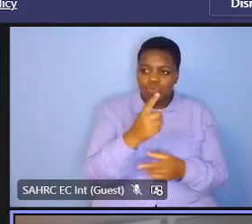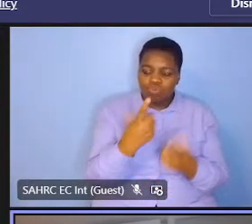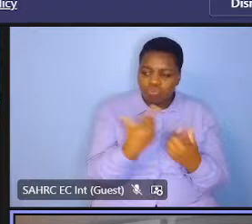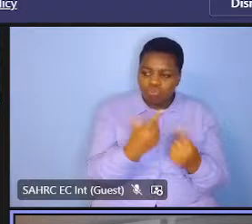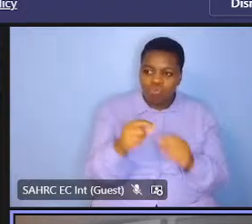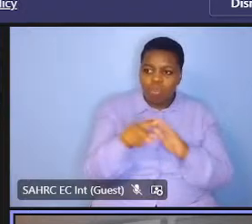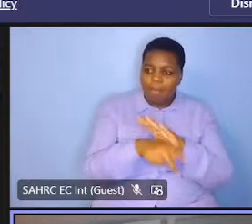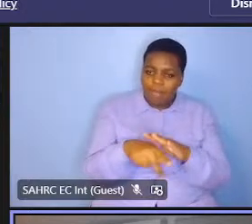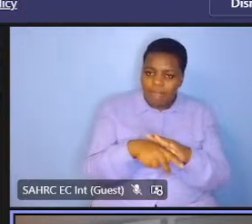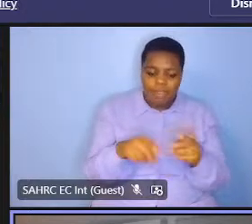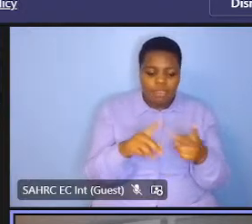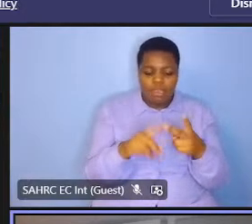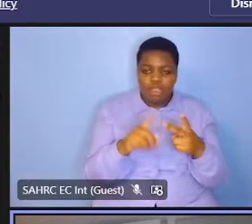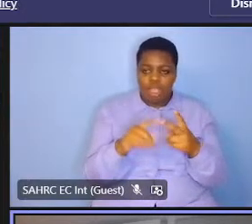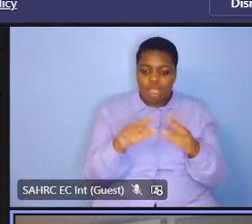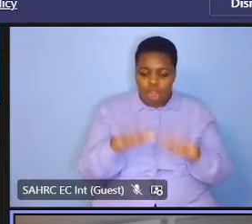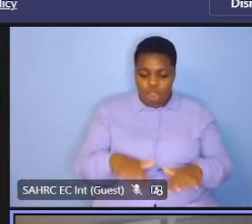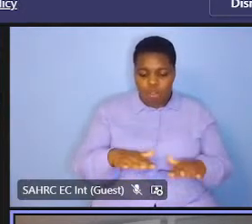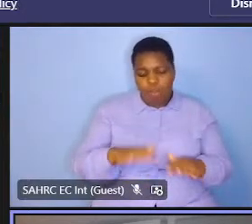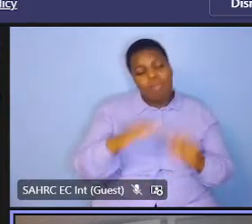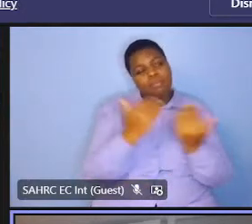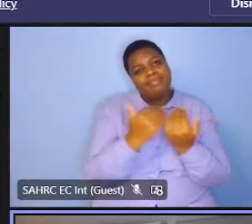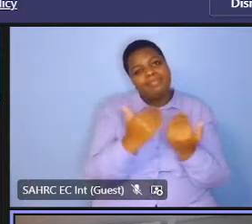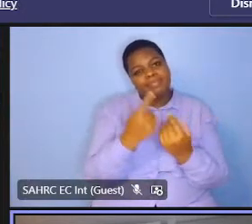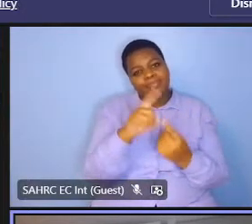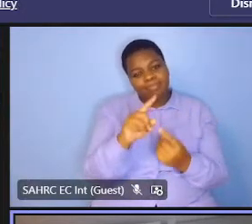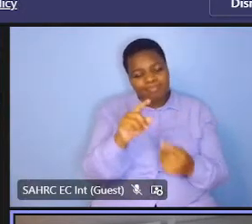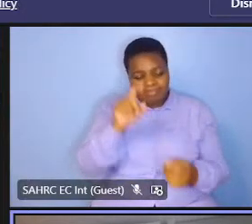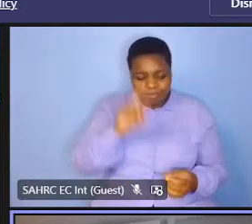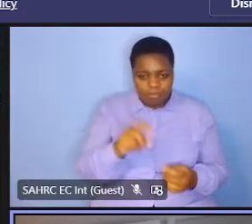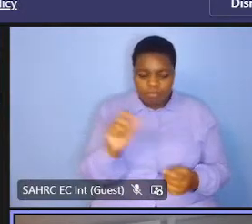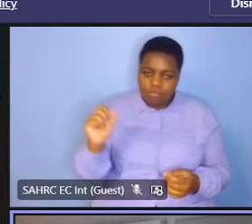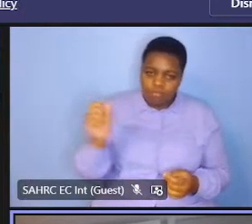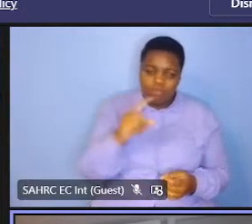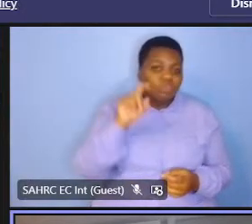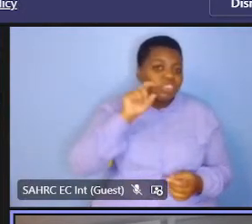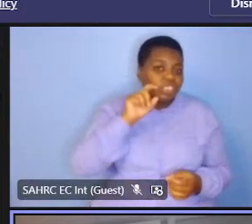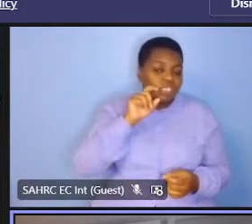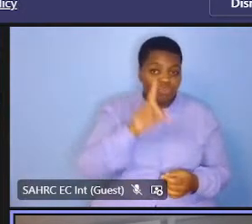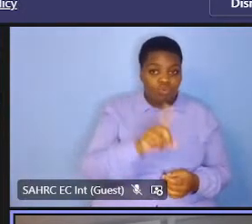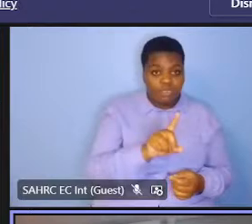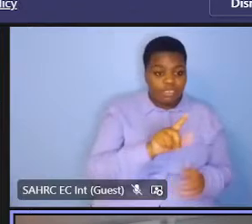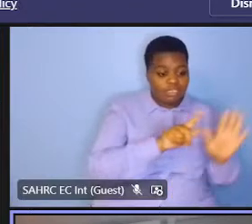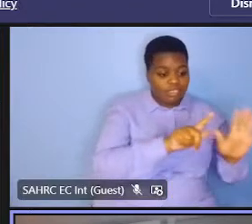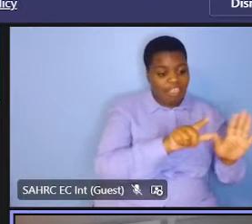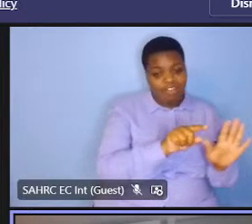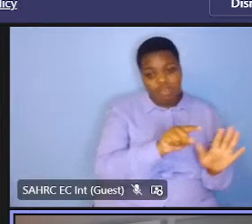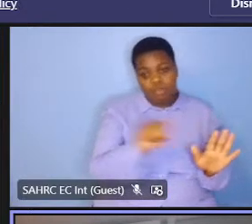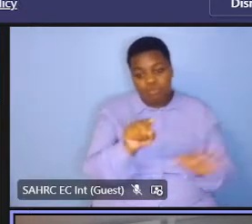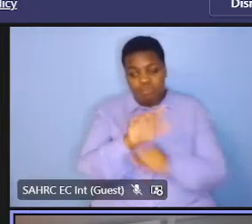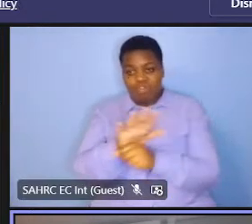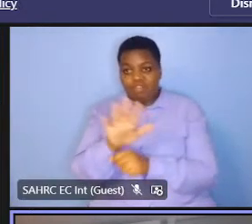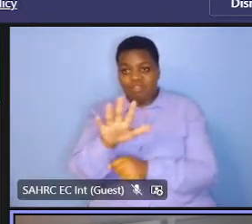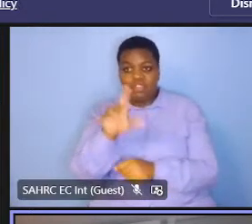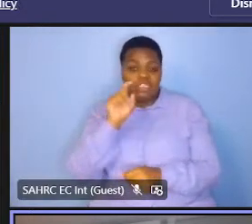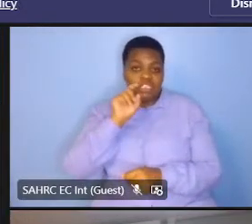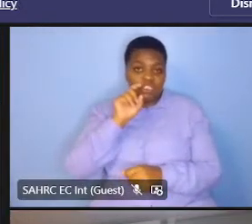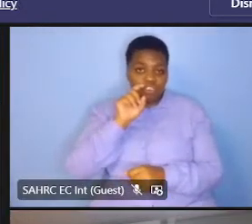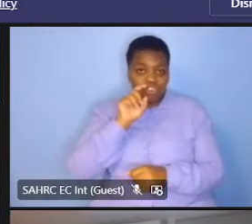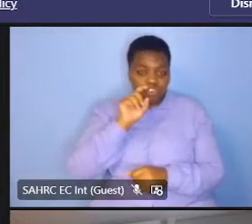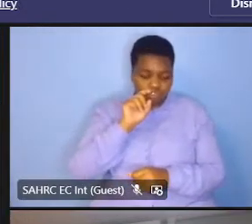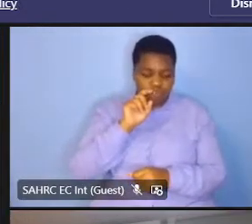lower secondary school compulsory for all children between the ages of 7 to 15 years